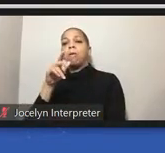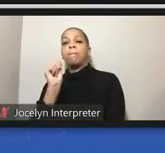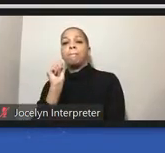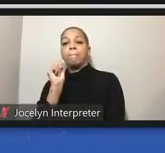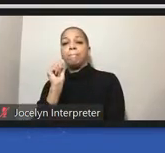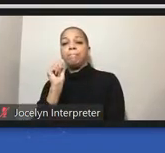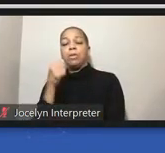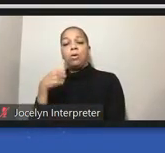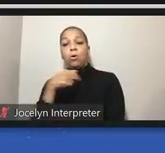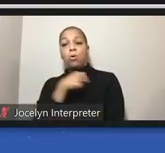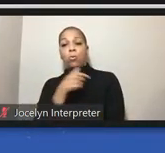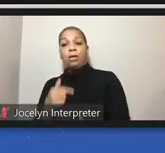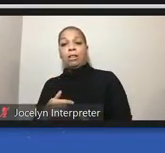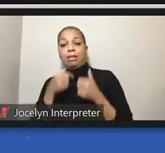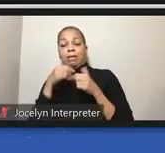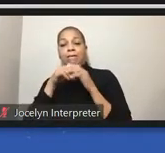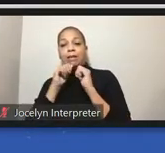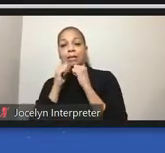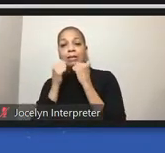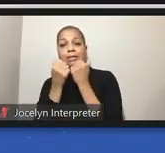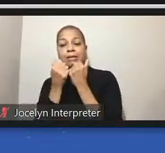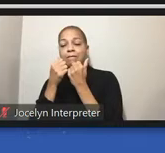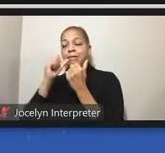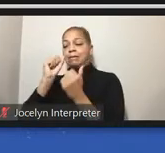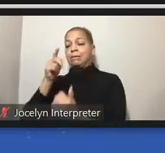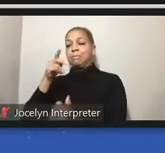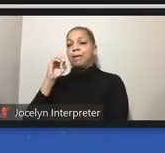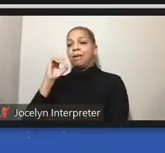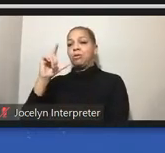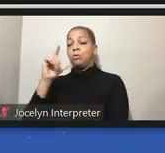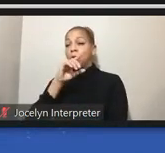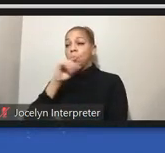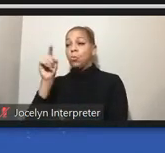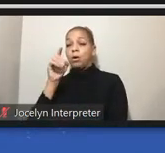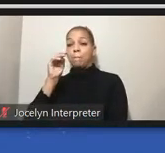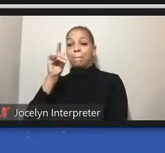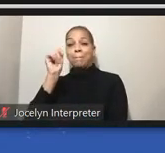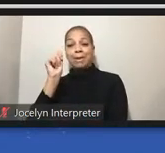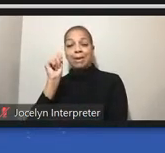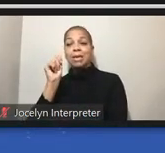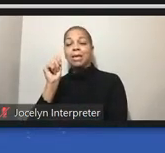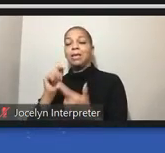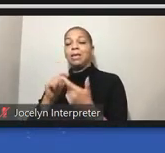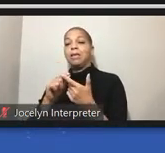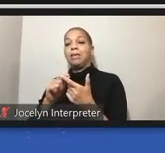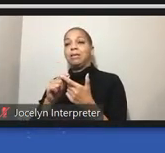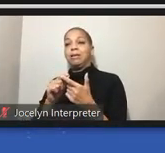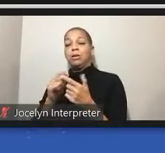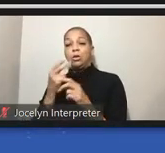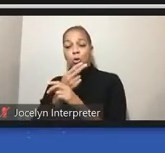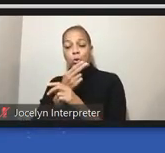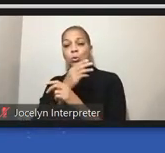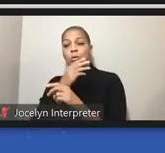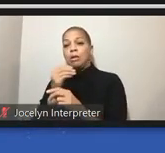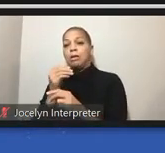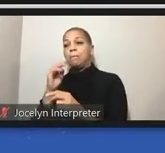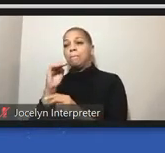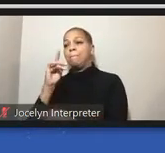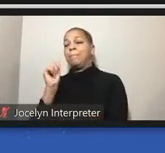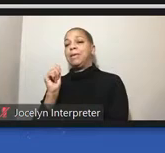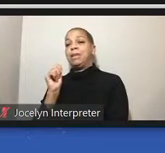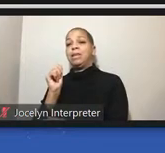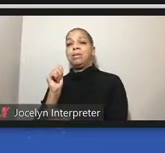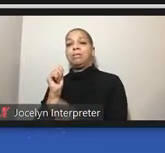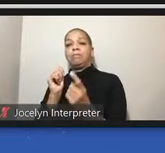We live in a society of spectacle where media consumption, media convergence, and the primacy of visual communication